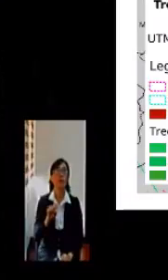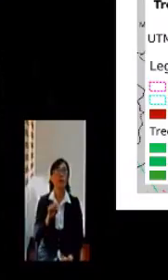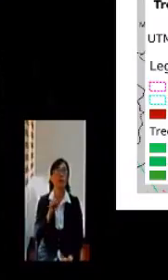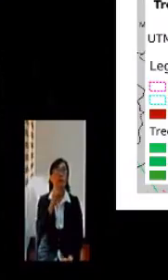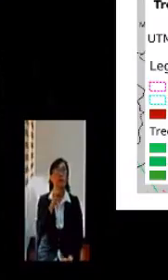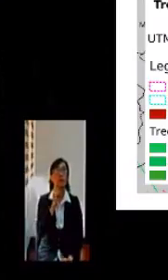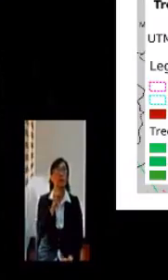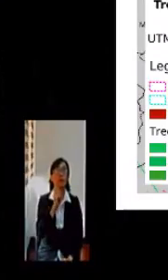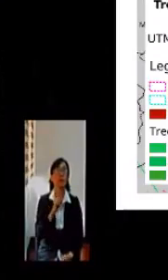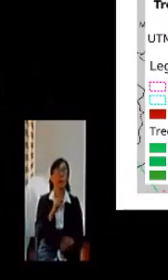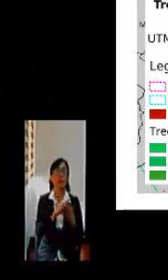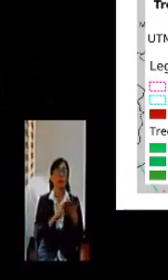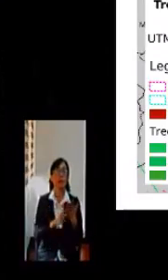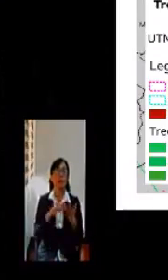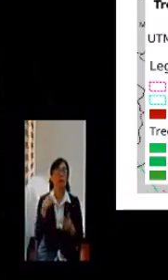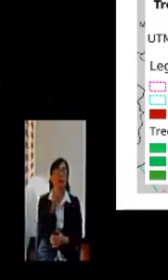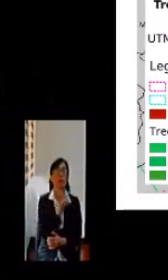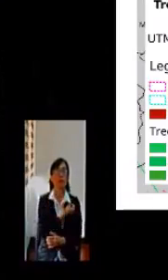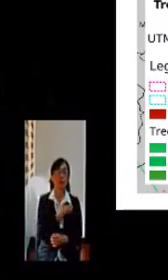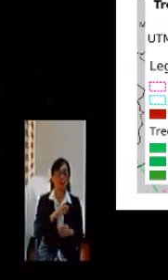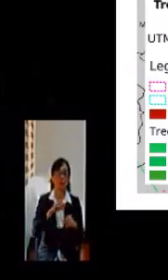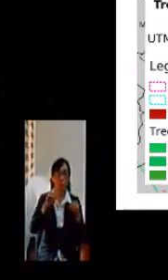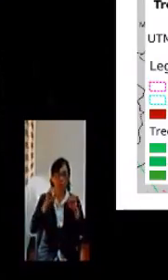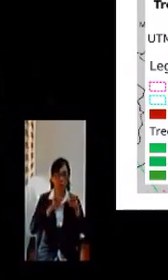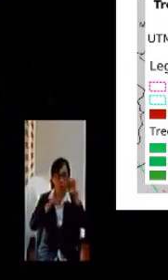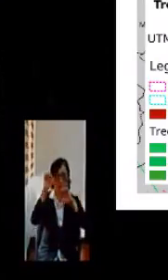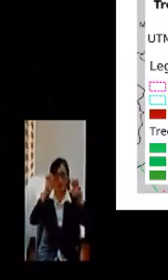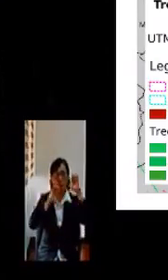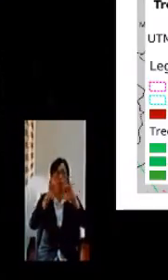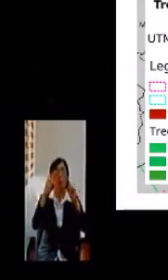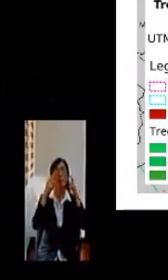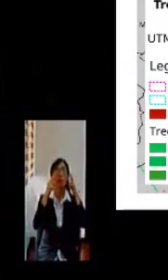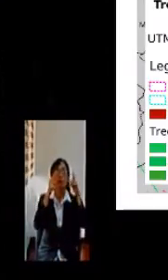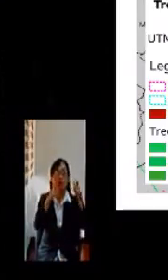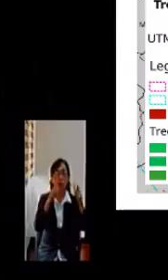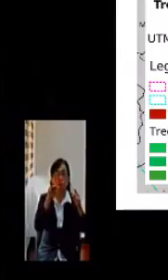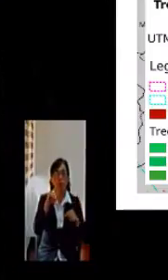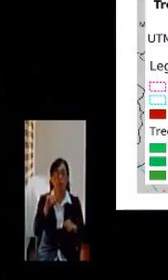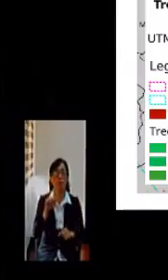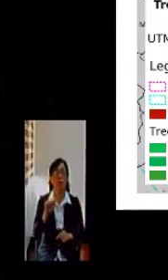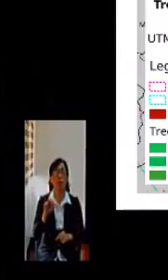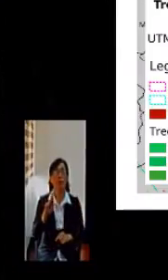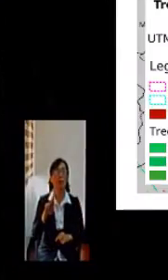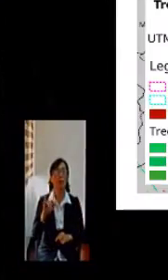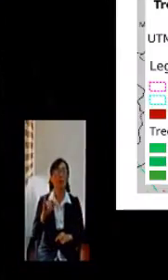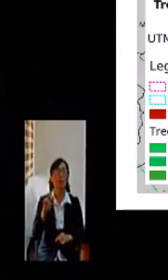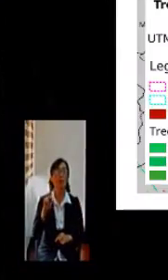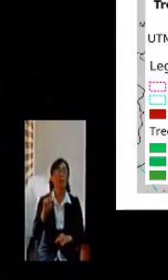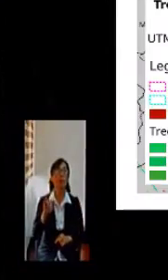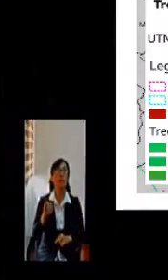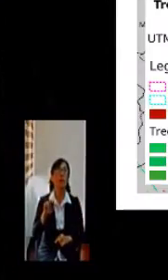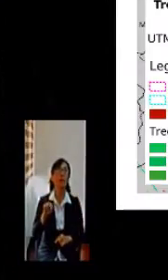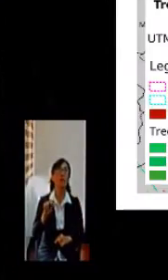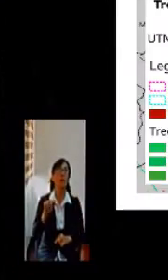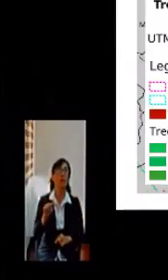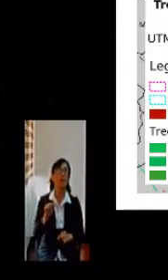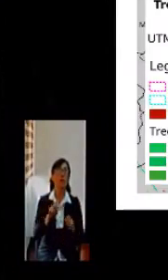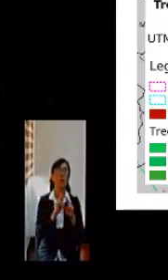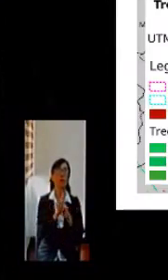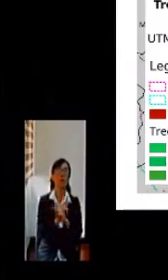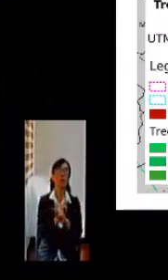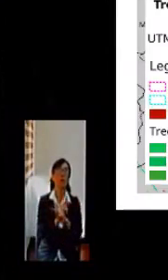and some of our analysis looking at the Marikina, Upper Marikina watershed, the protected area,